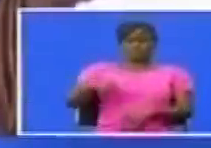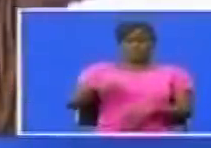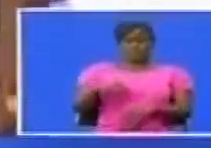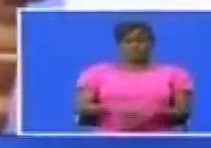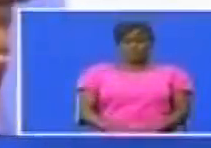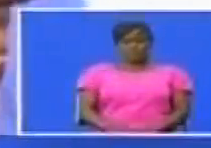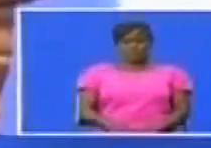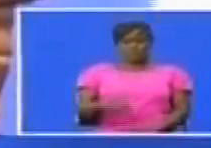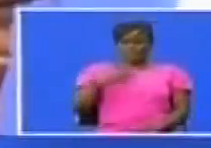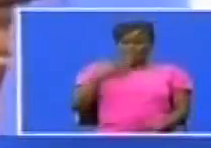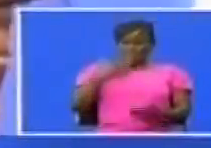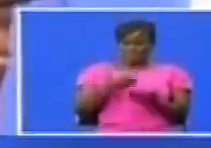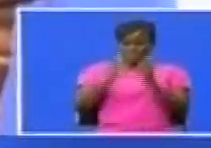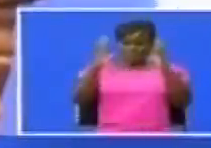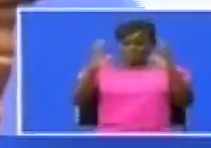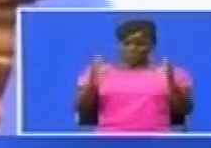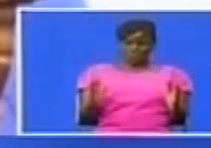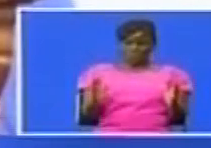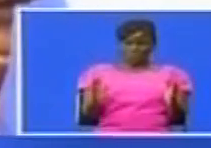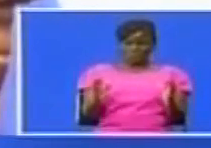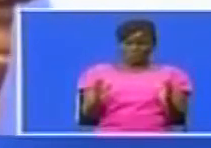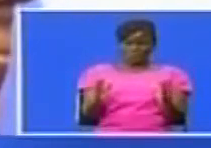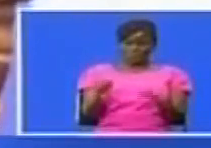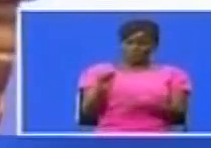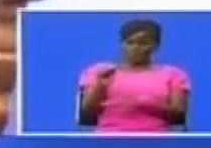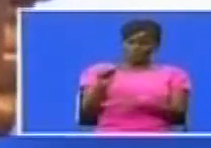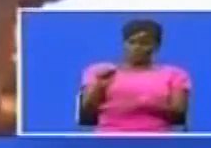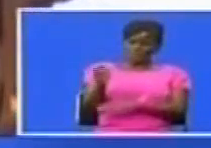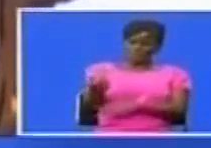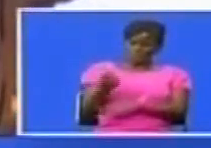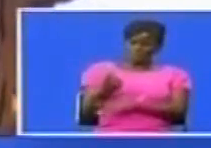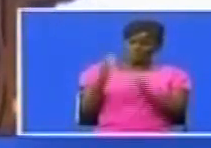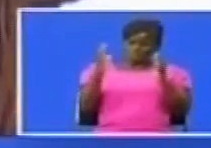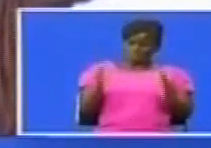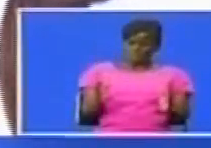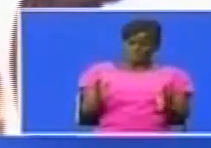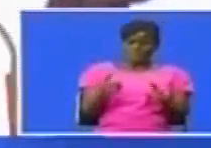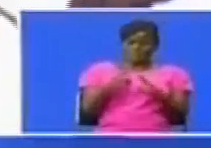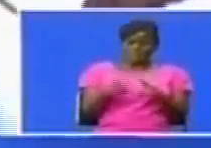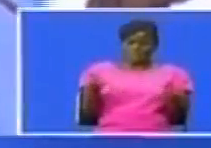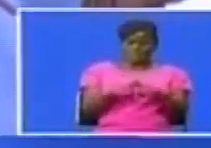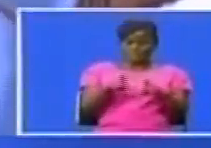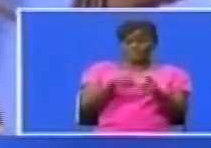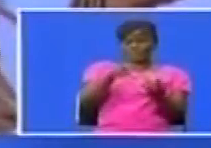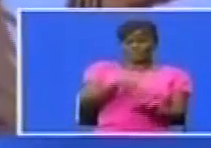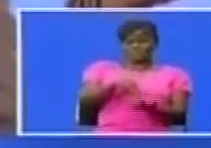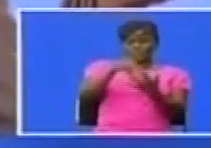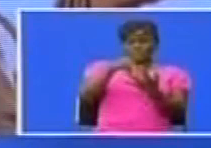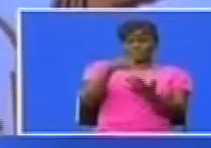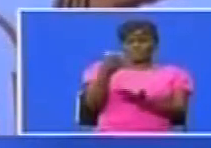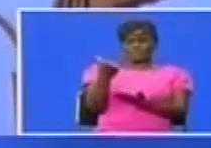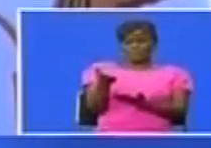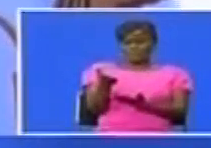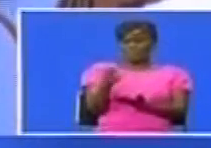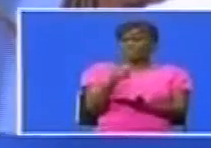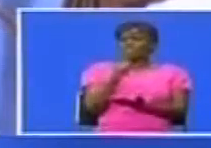I want to say a very big thank you. It's a big call also on our sport fraternity, especially in field events, that